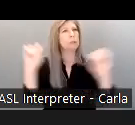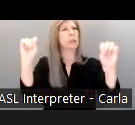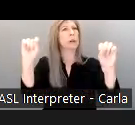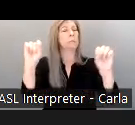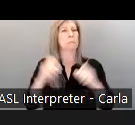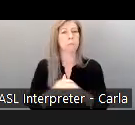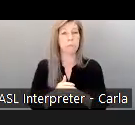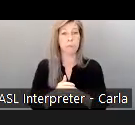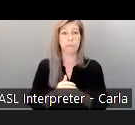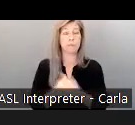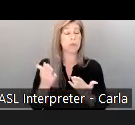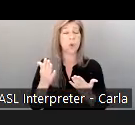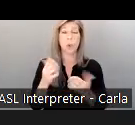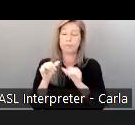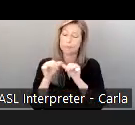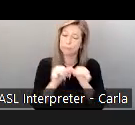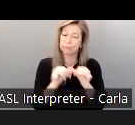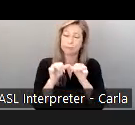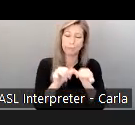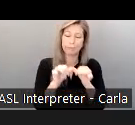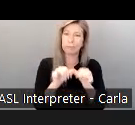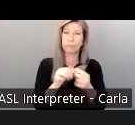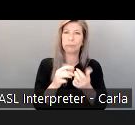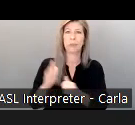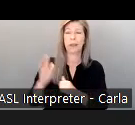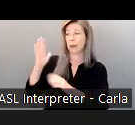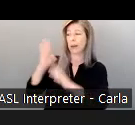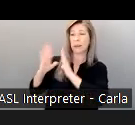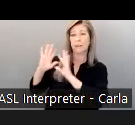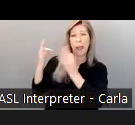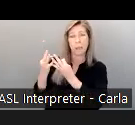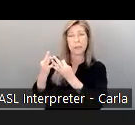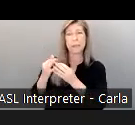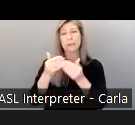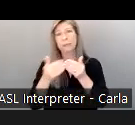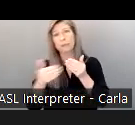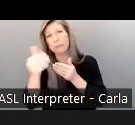and I continue working with the support of my ancestors and my descendants.